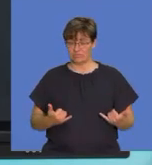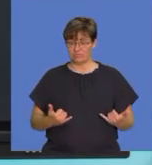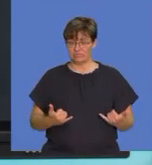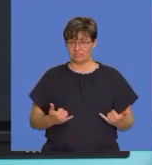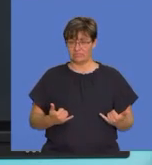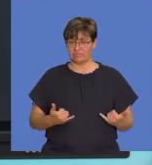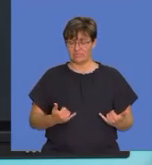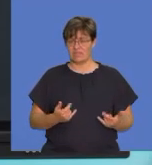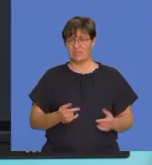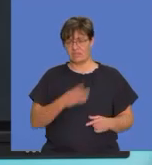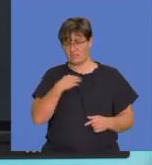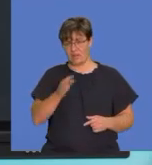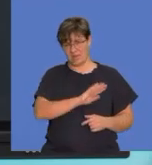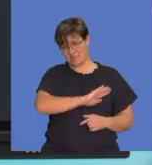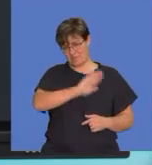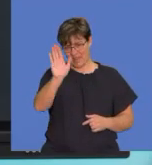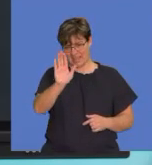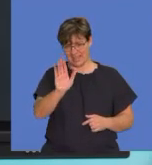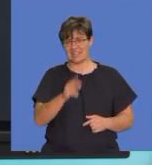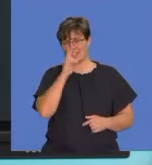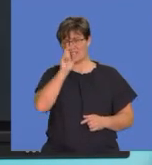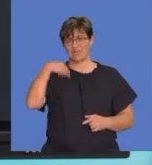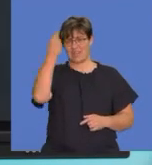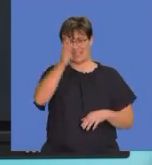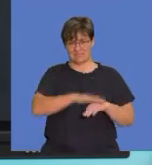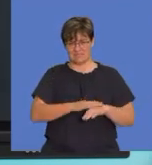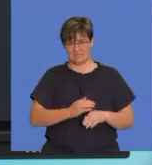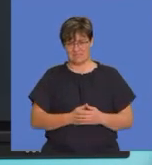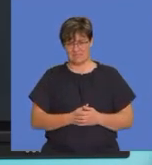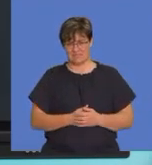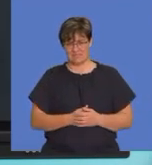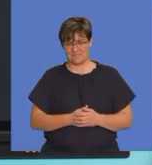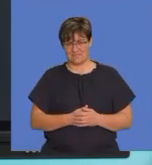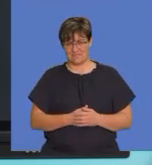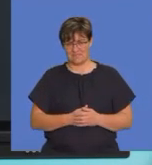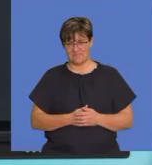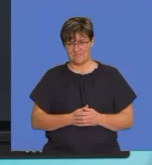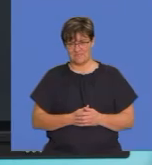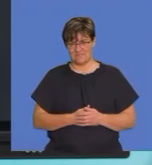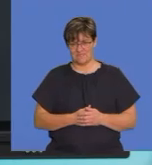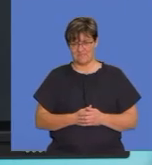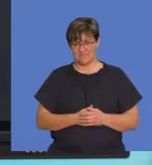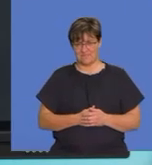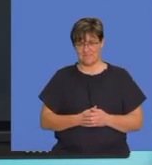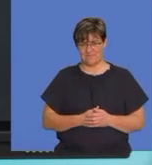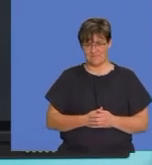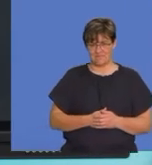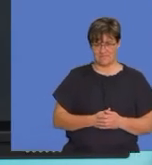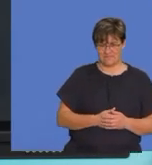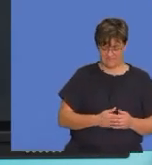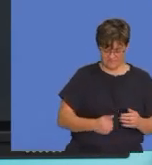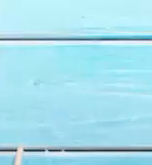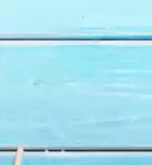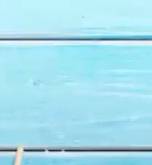level of ours. For now, I would like to say goodbye to you, and I will see you next time.